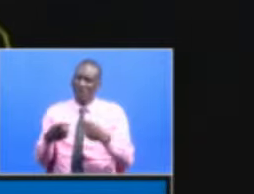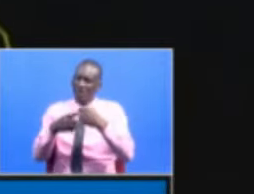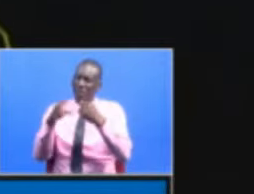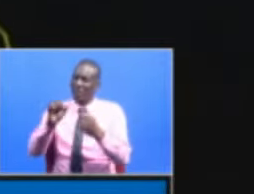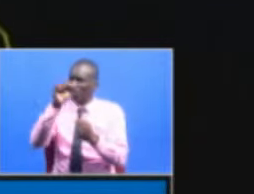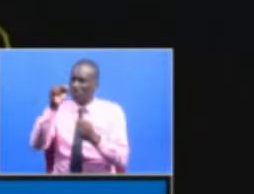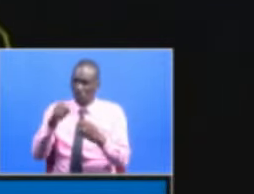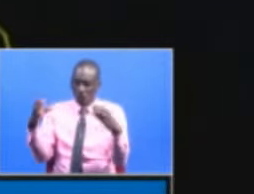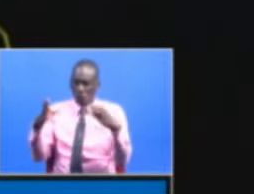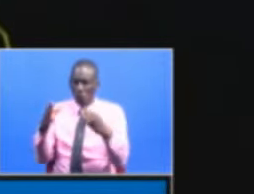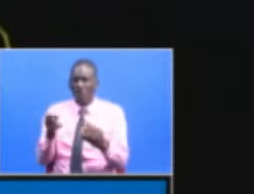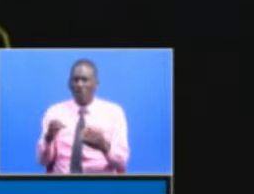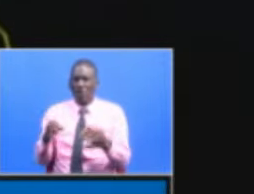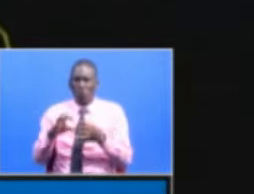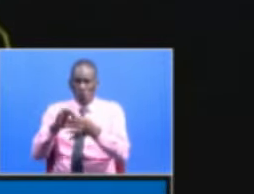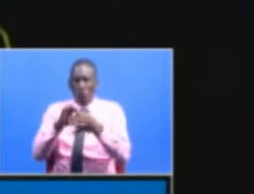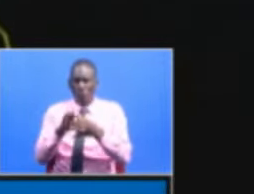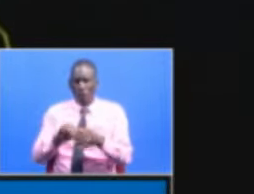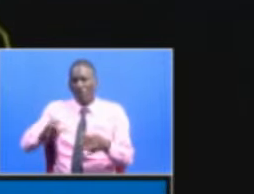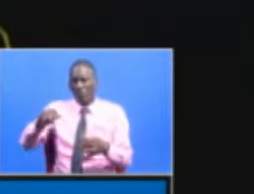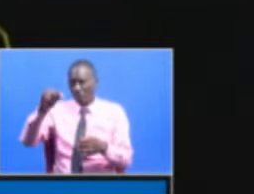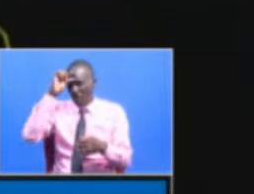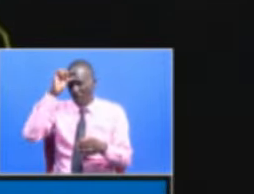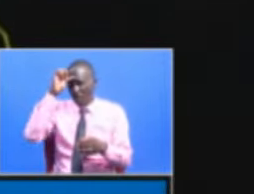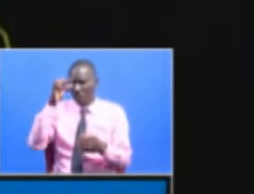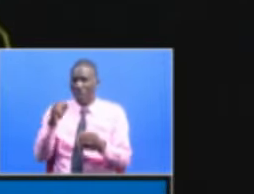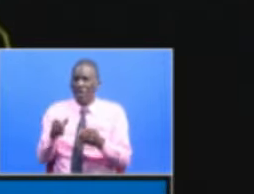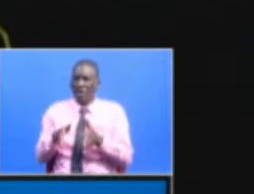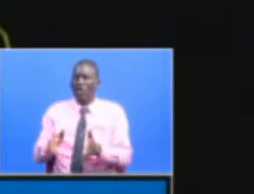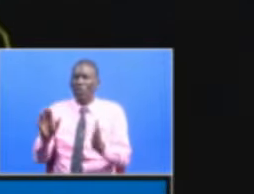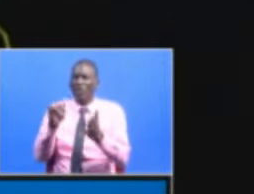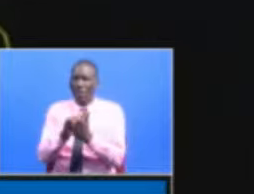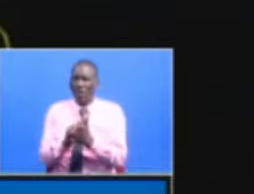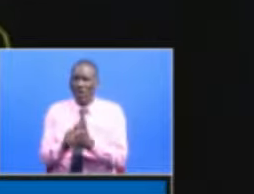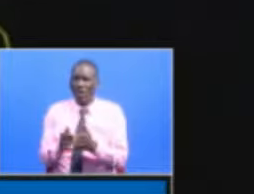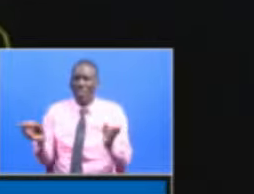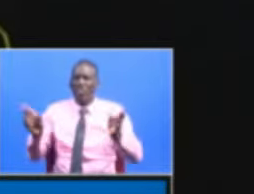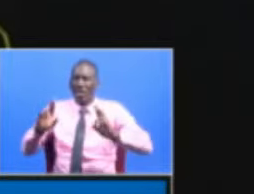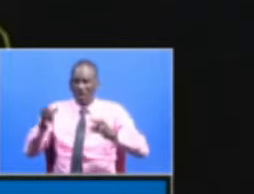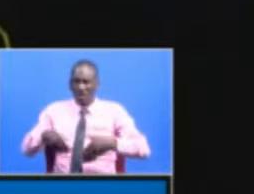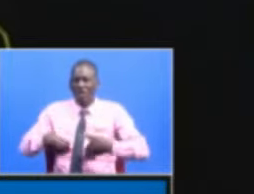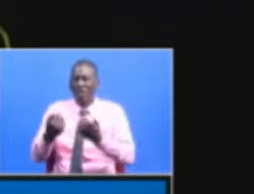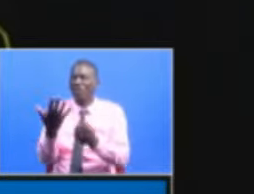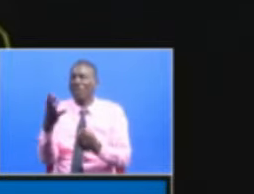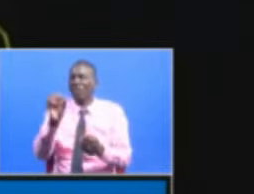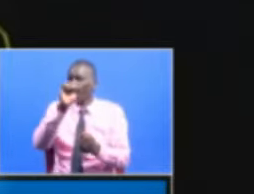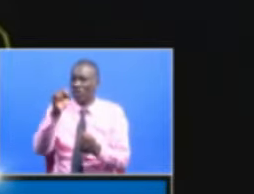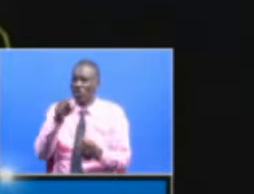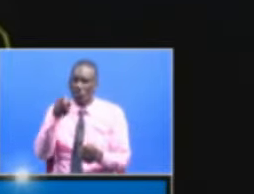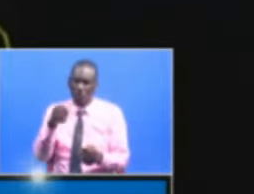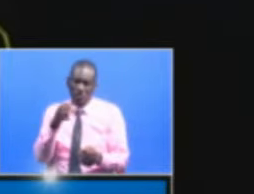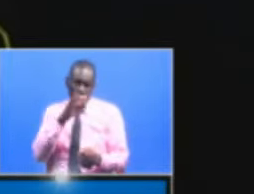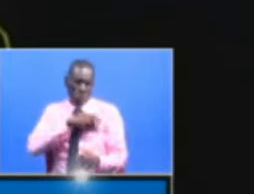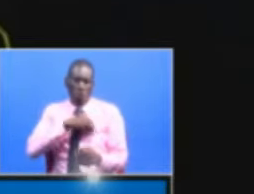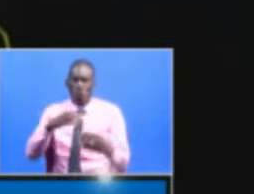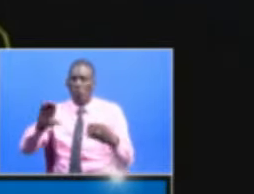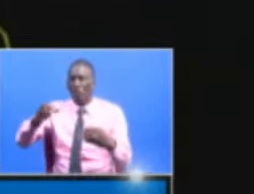cooperative with the local government or the county government in that they're willfully giving up 5% of these stakes to the county